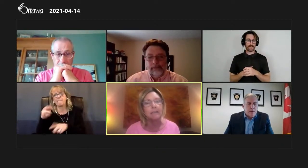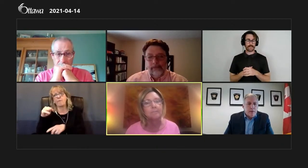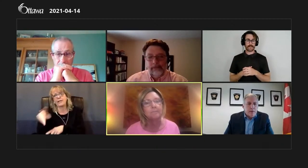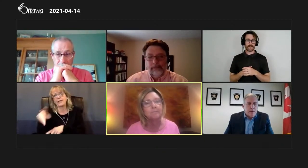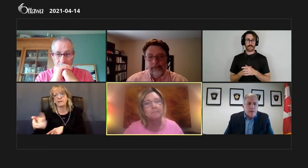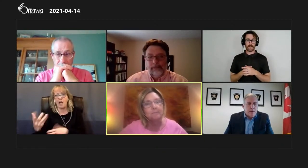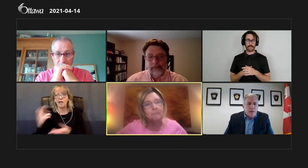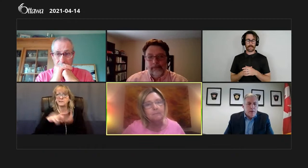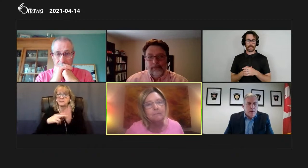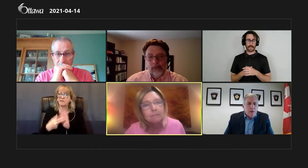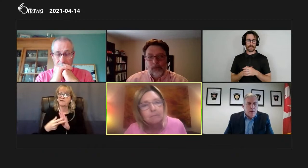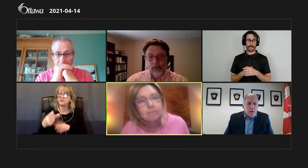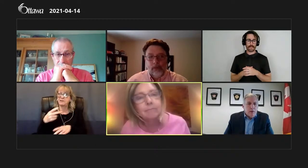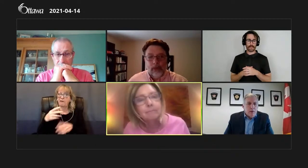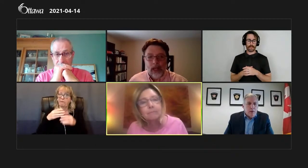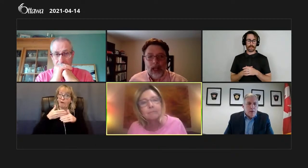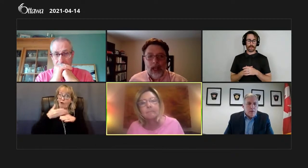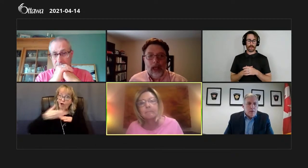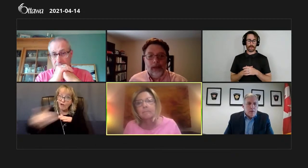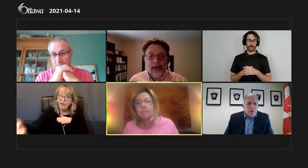line.